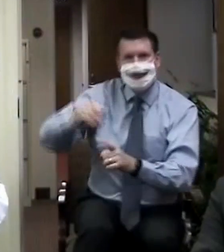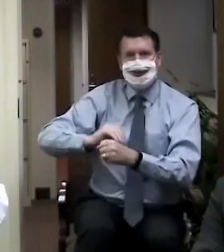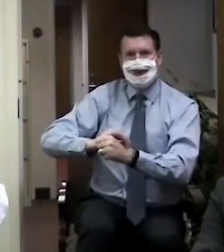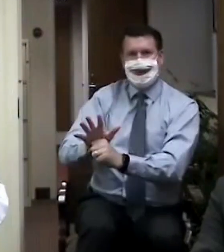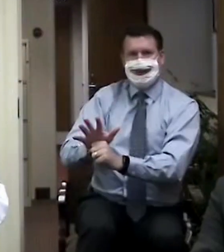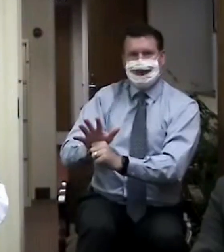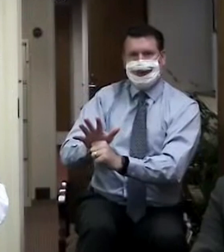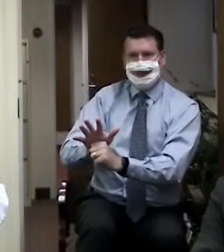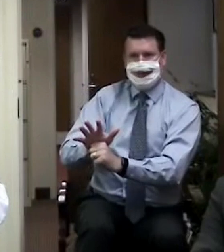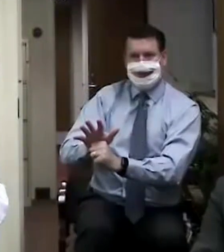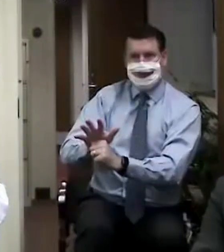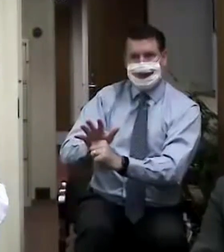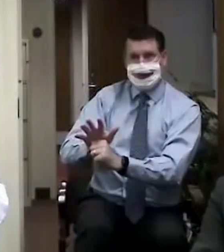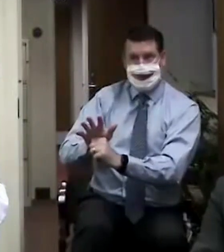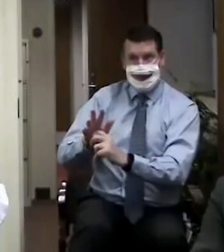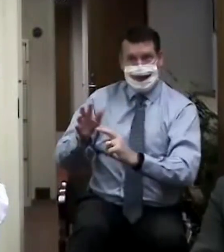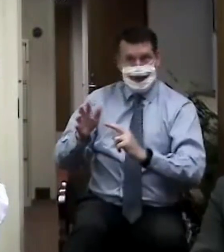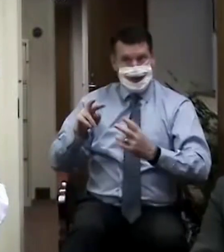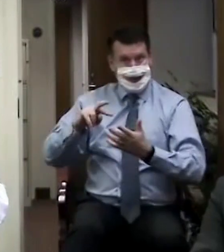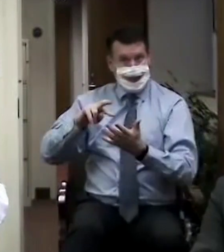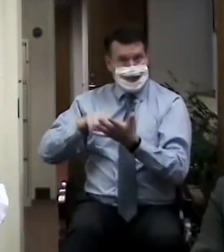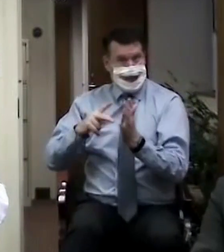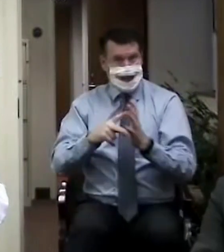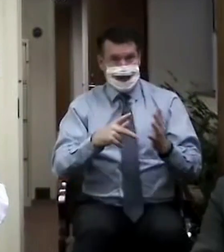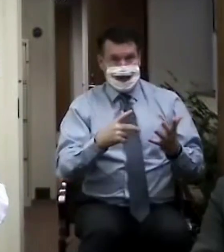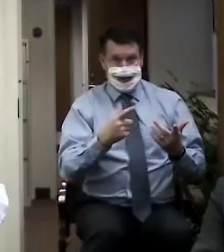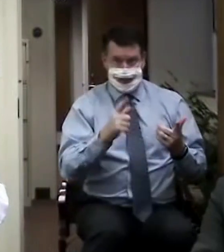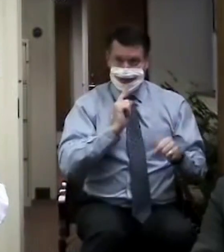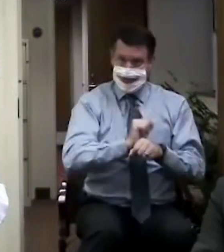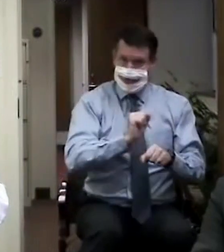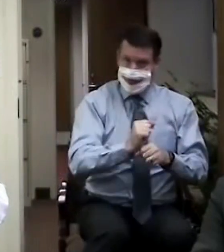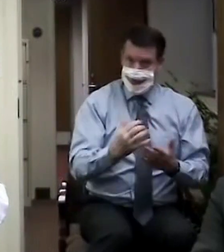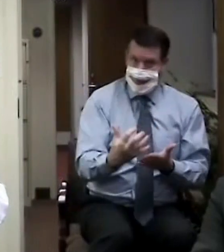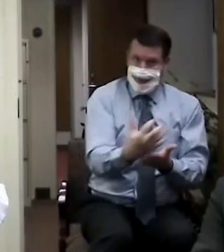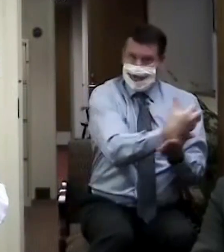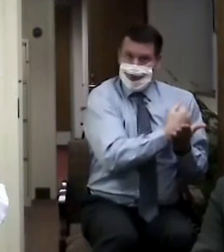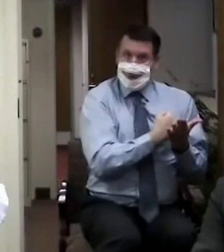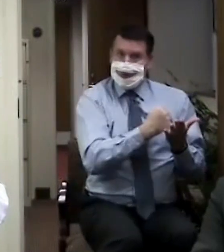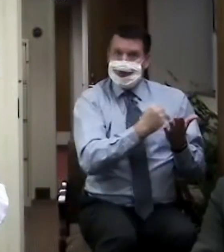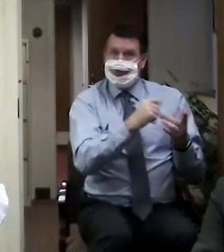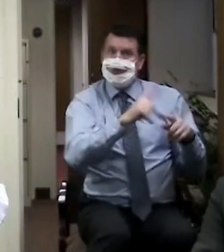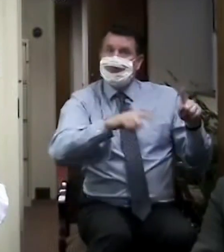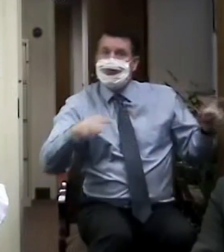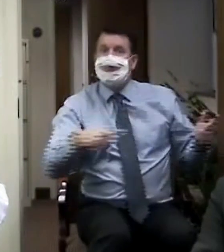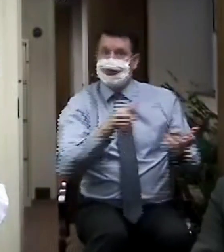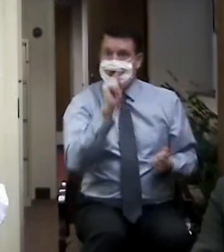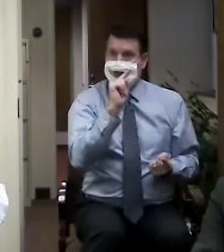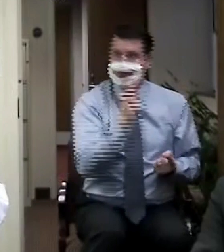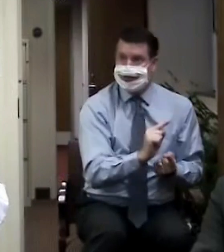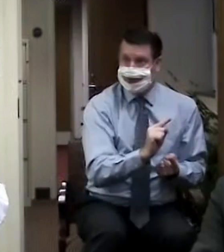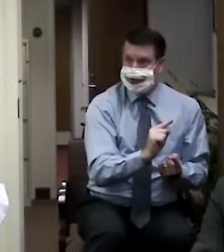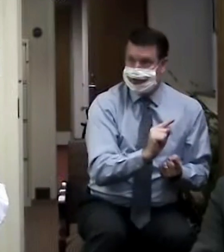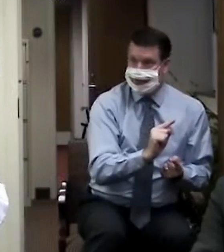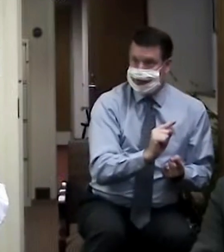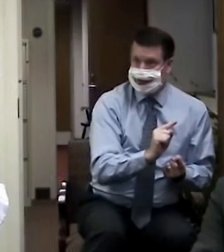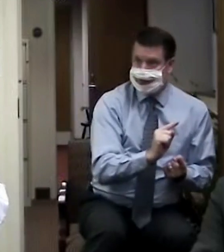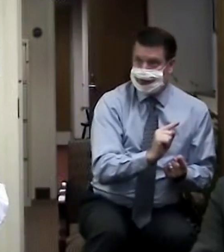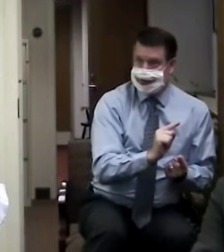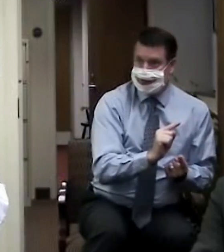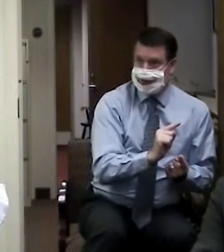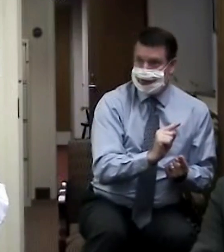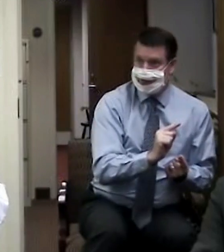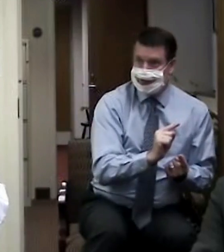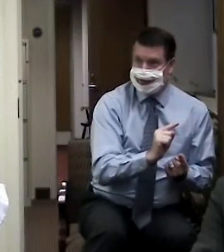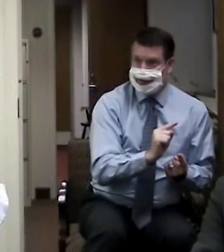to deal with any shortfalls, are you expecting any changes from payers to help adjust